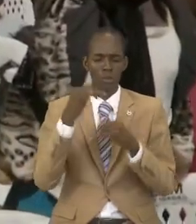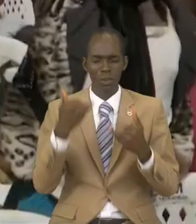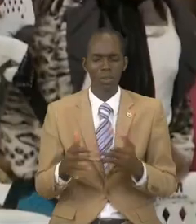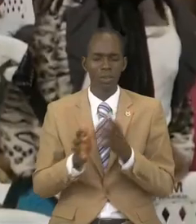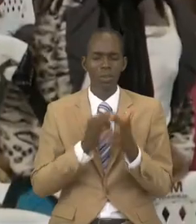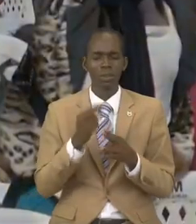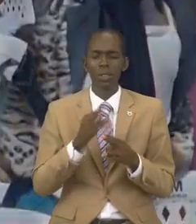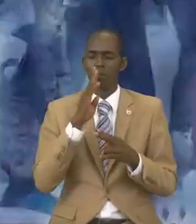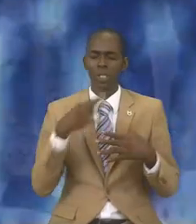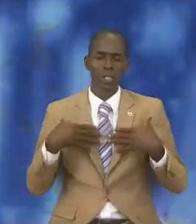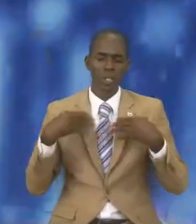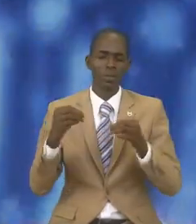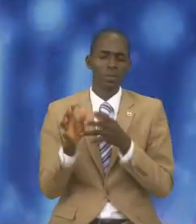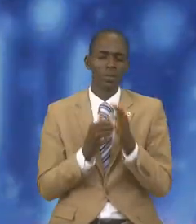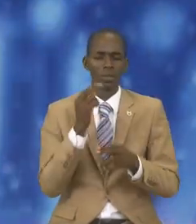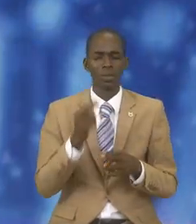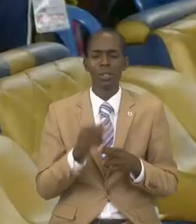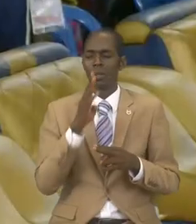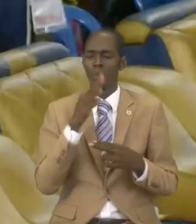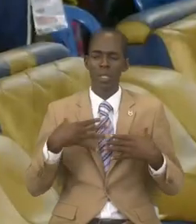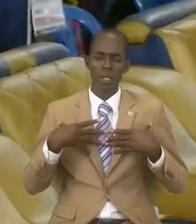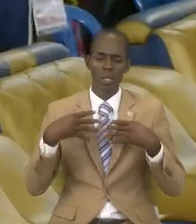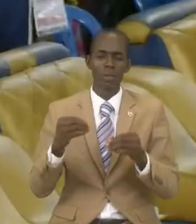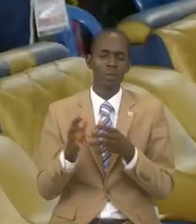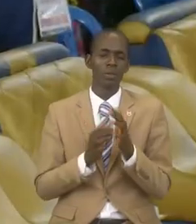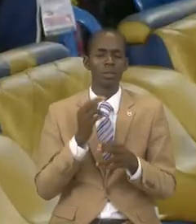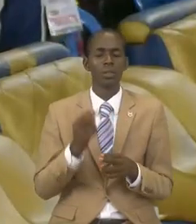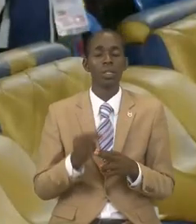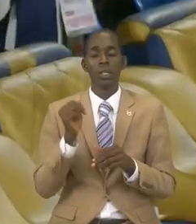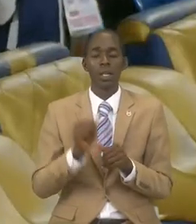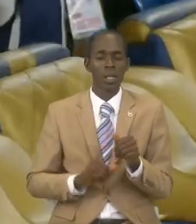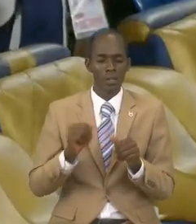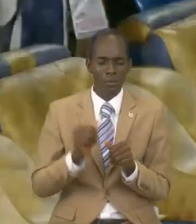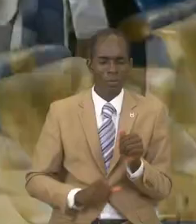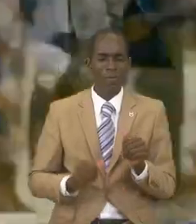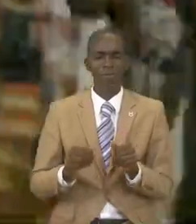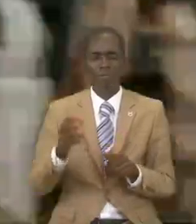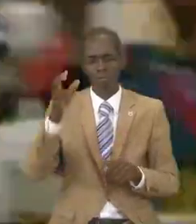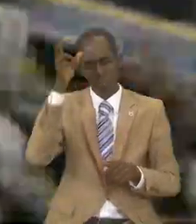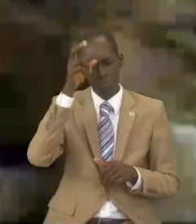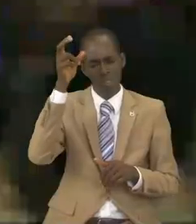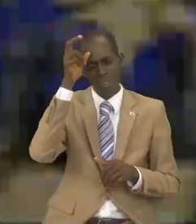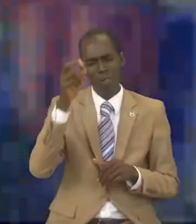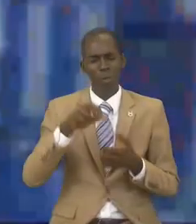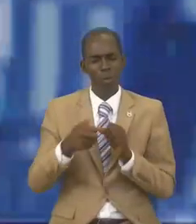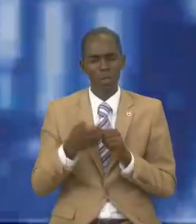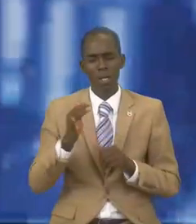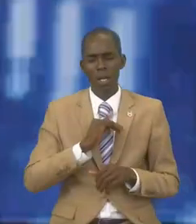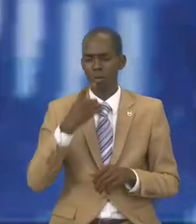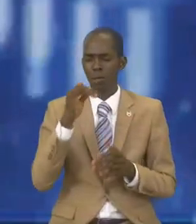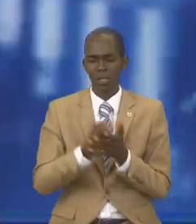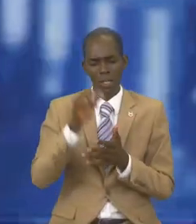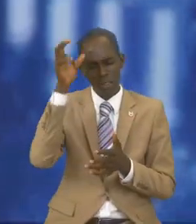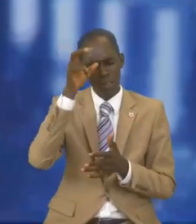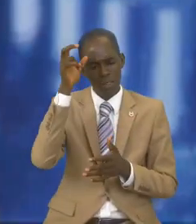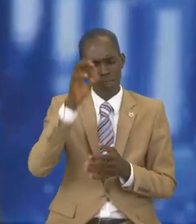healed. Be healed. Every demonic problem there, I command that demon, that evil